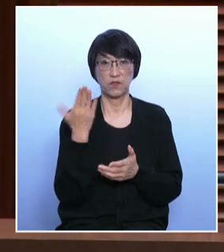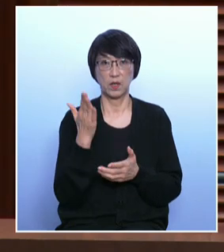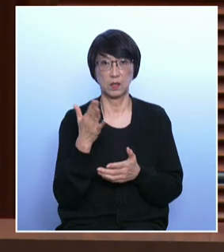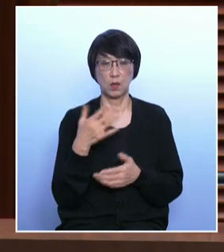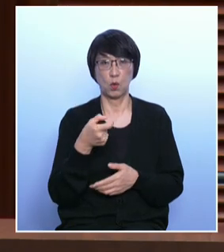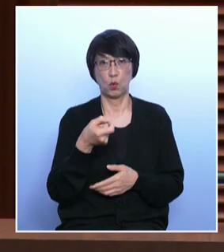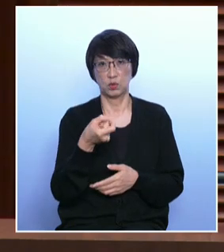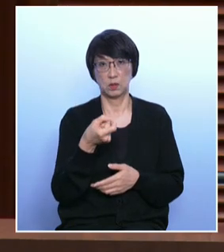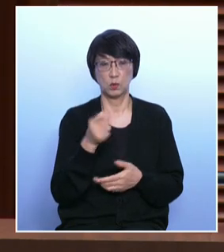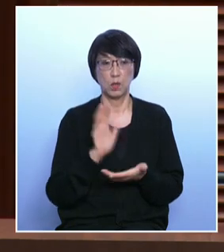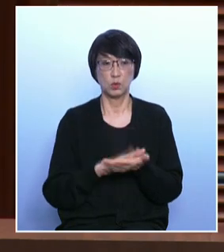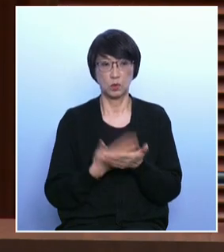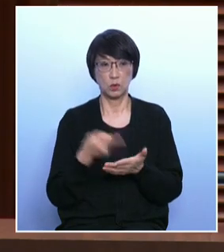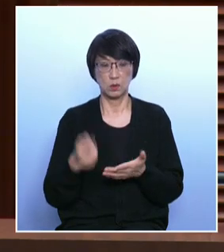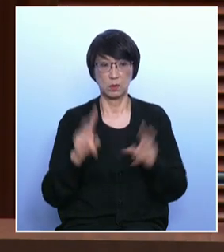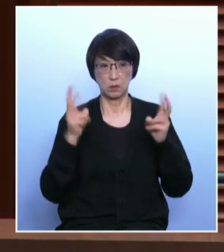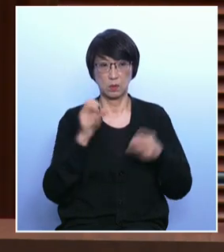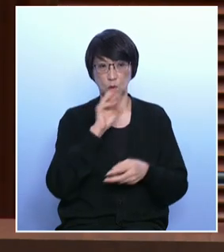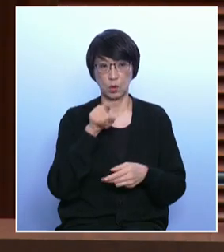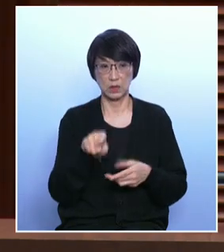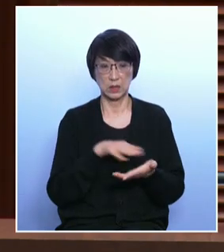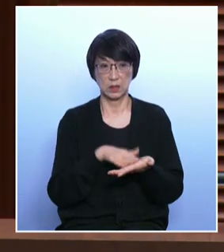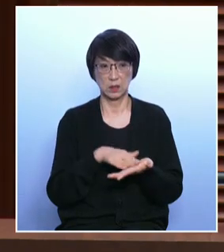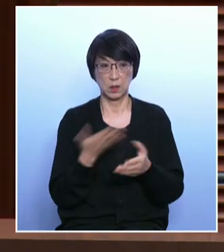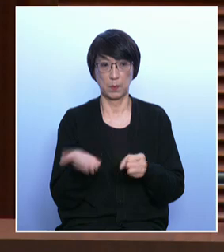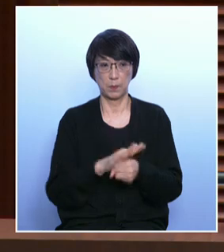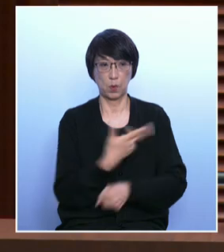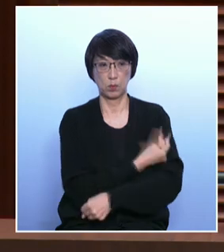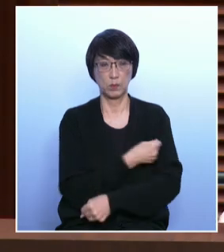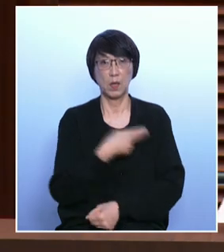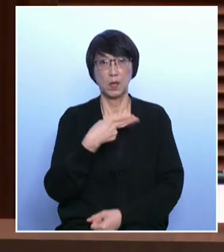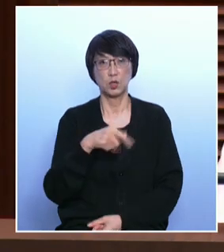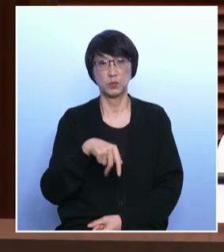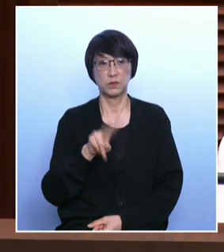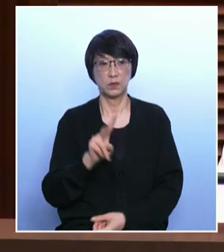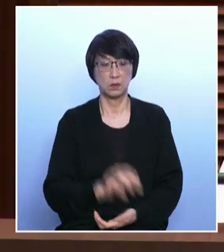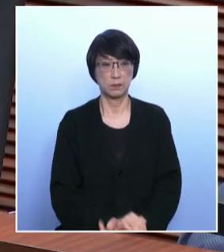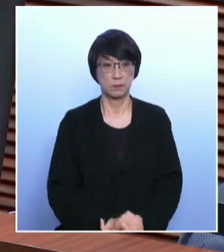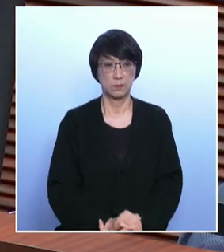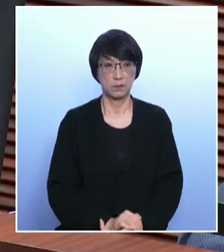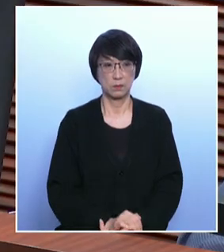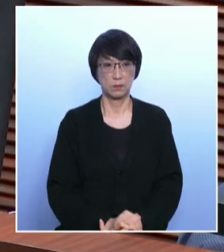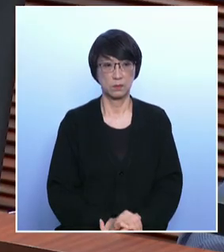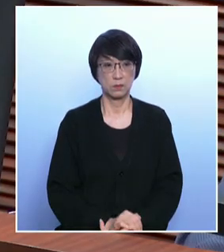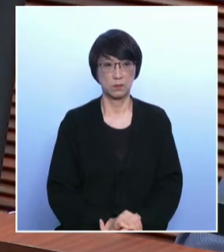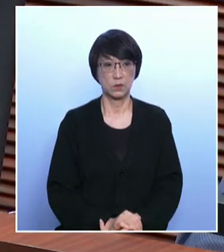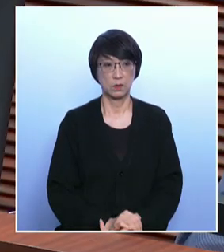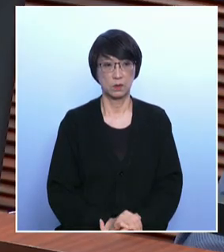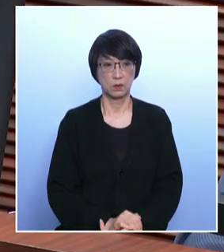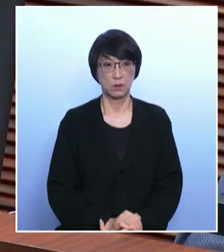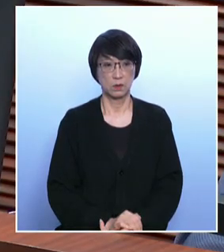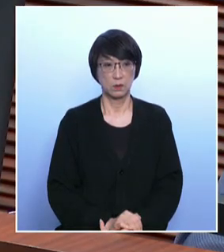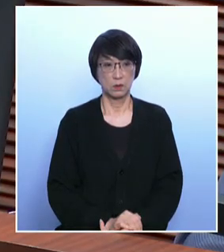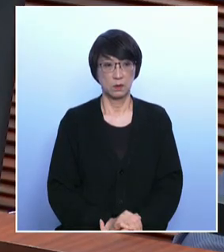Today, we are briefing members on the HPV vaccination catch-up program because a member asked why there was